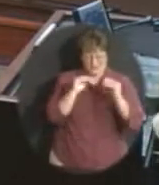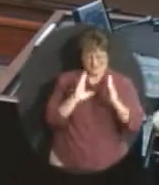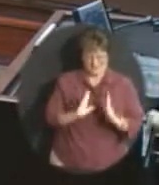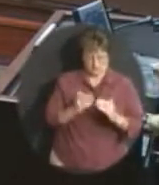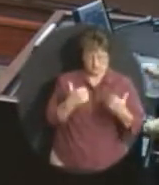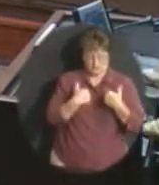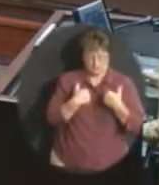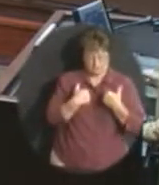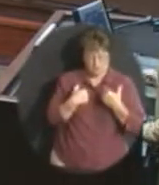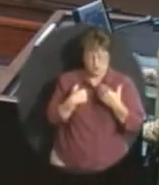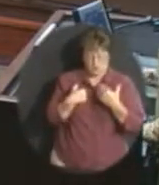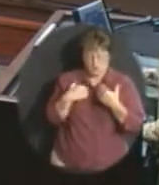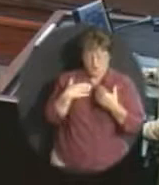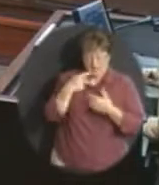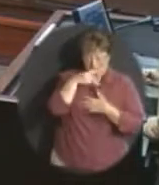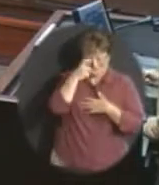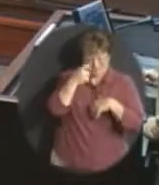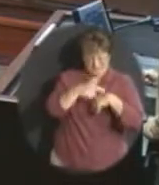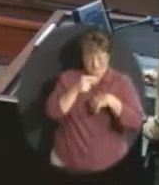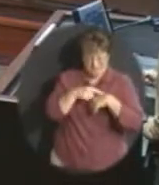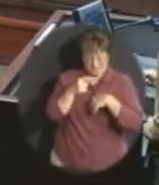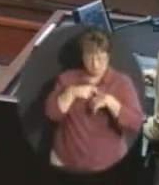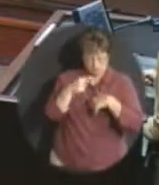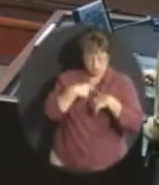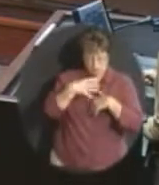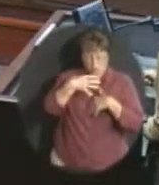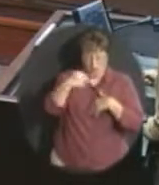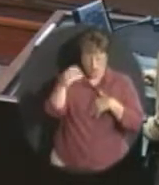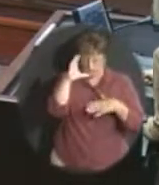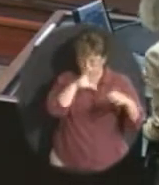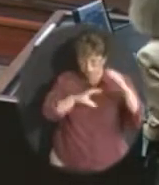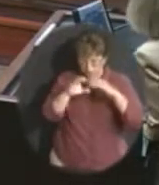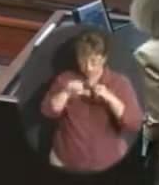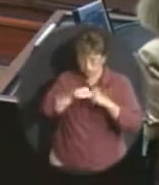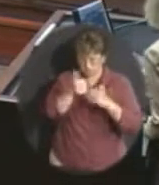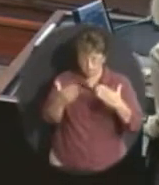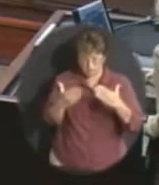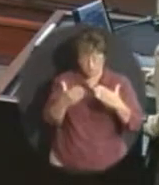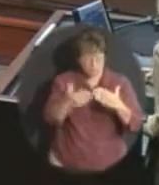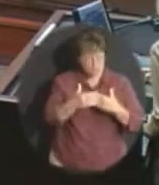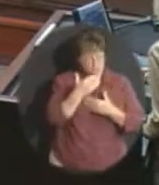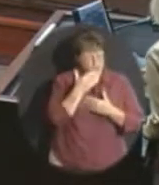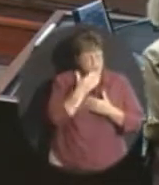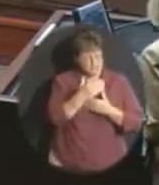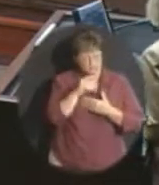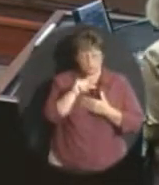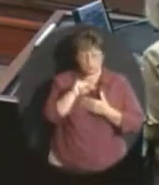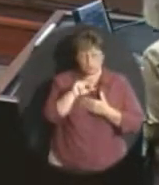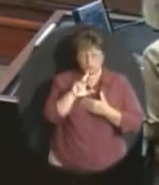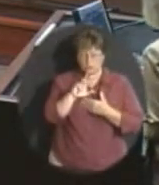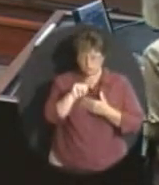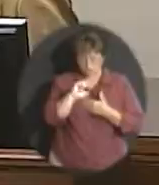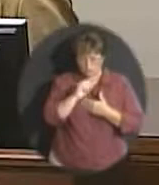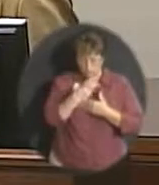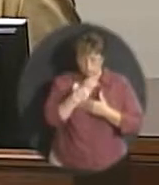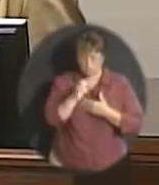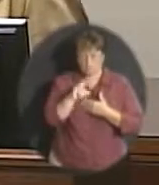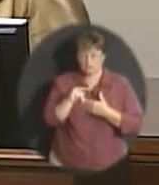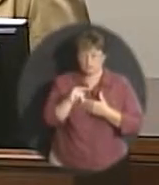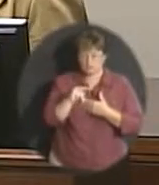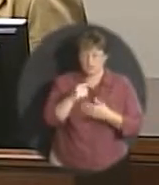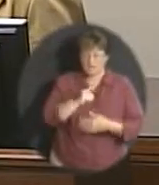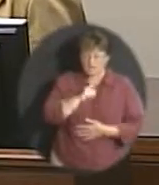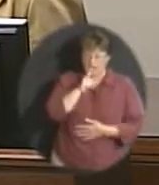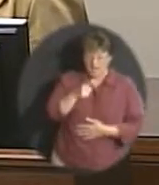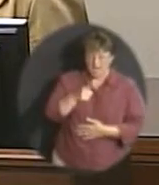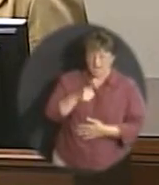the summertime, go out into the field. But Gretchen? I'd be happy to, thank you. And I had the pleasure of working with the externship